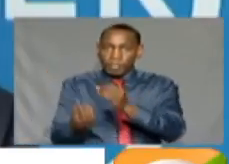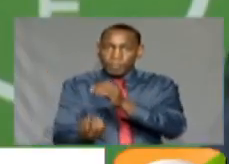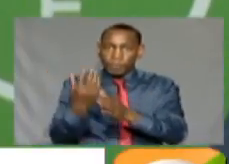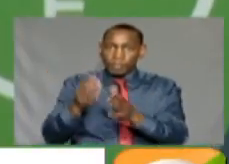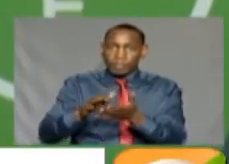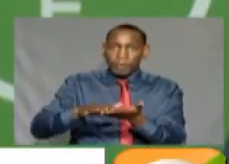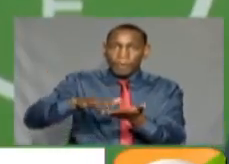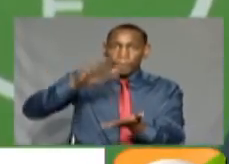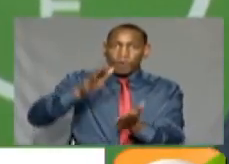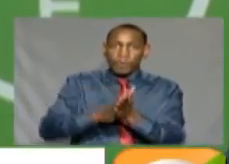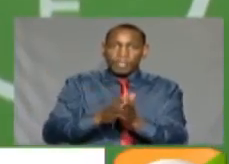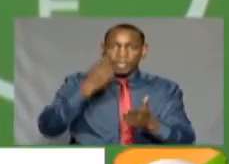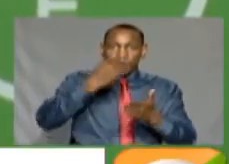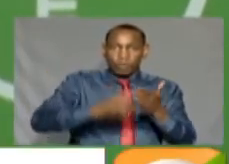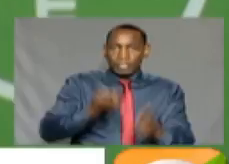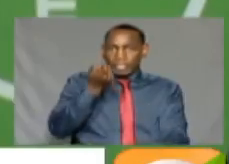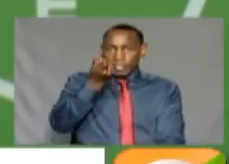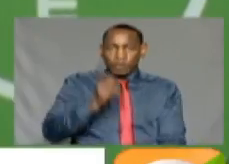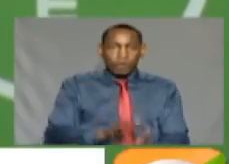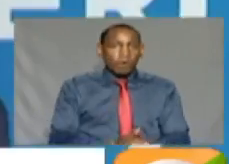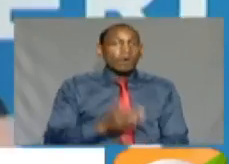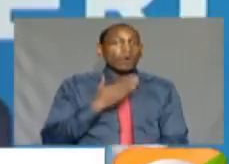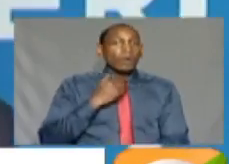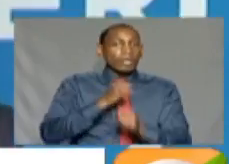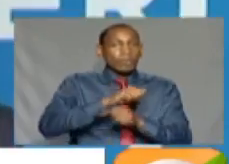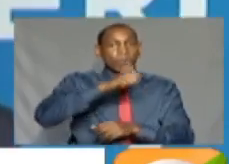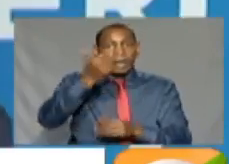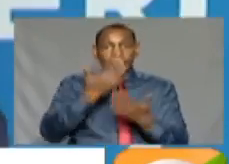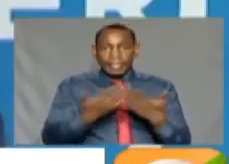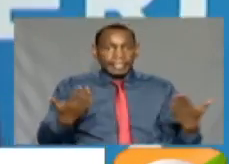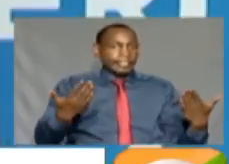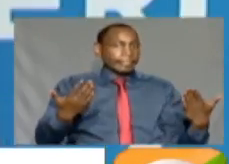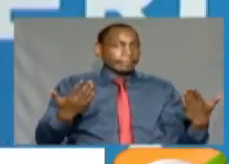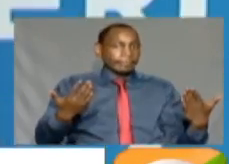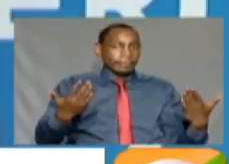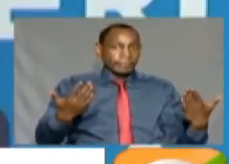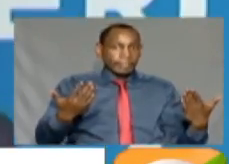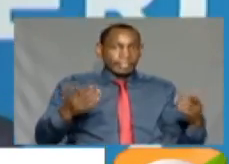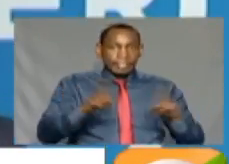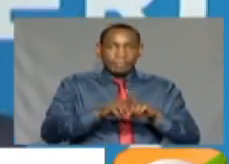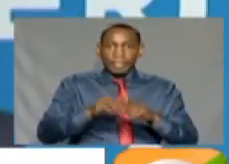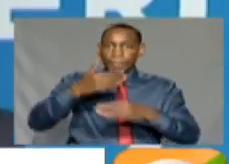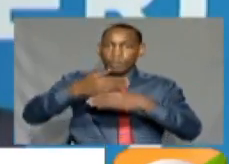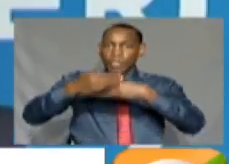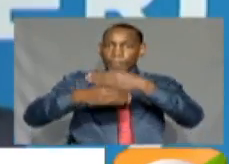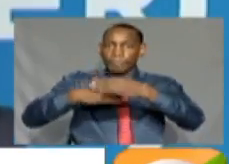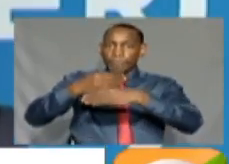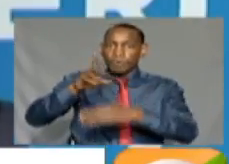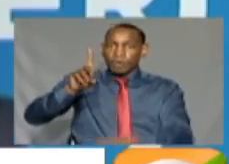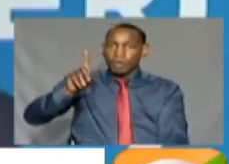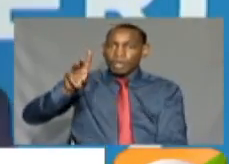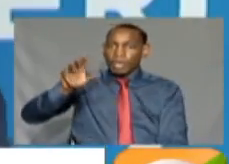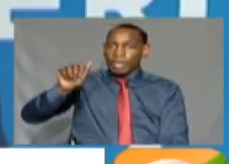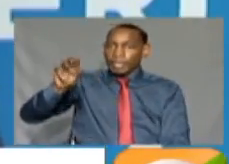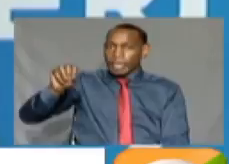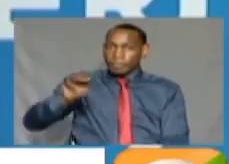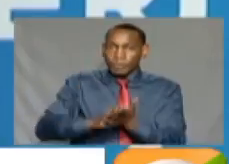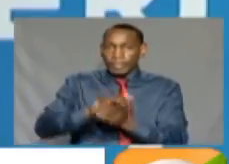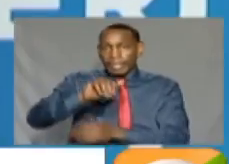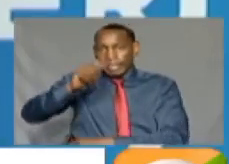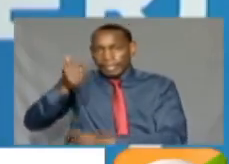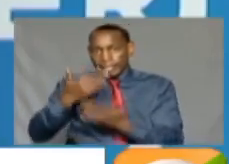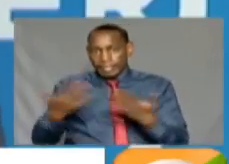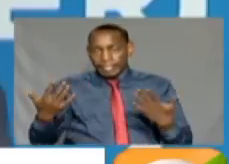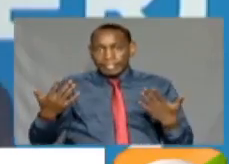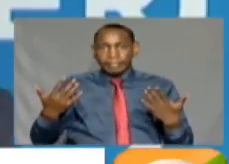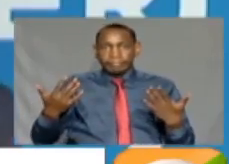with less. We would love to do a lot of things, build roads, build dams, big stuff, etc. But with